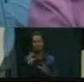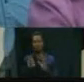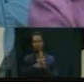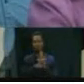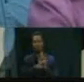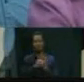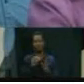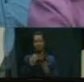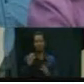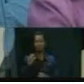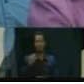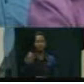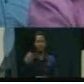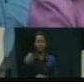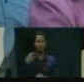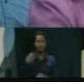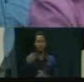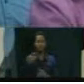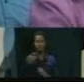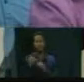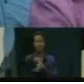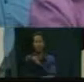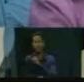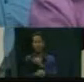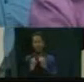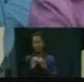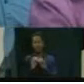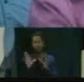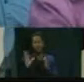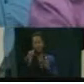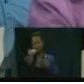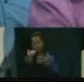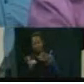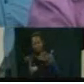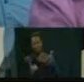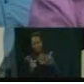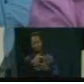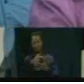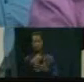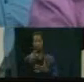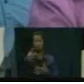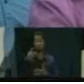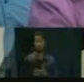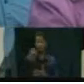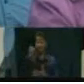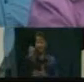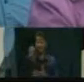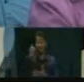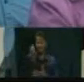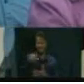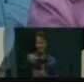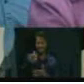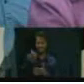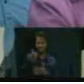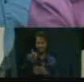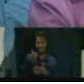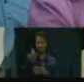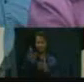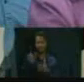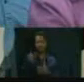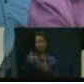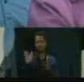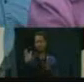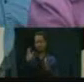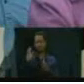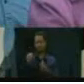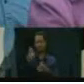LEA. The penalties are very clearly laid out. Should any person, and this can include an employee, like a